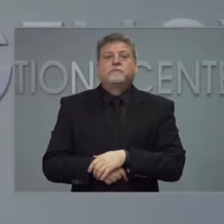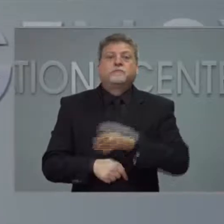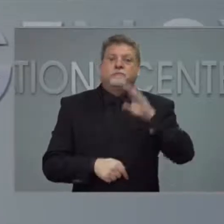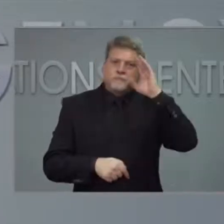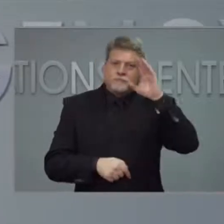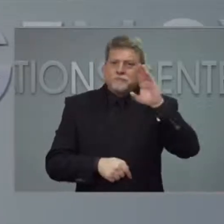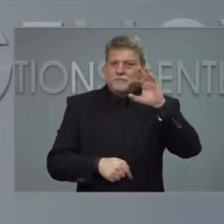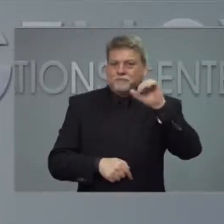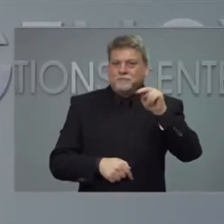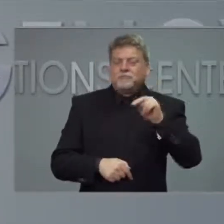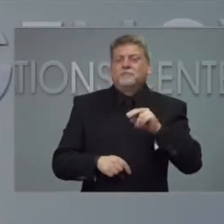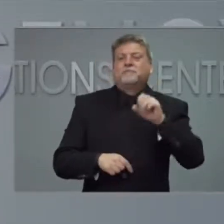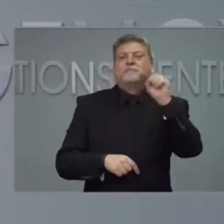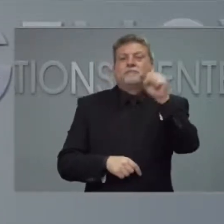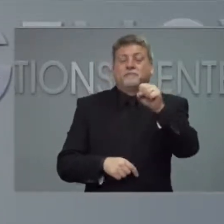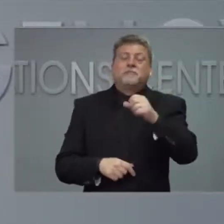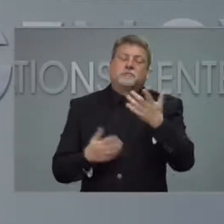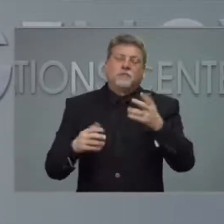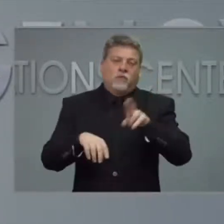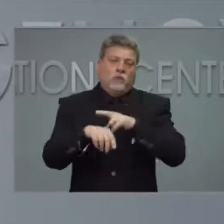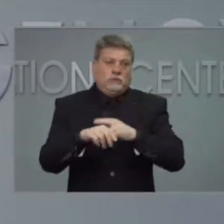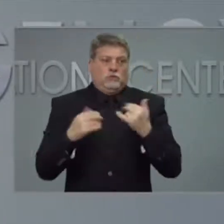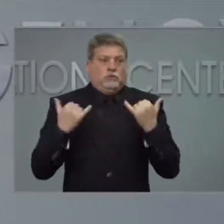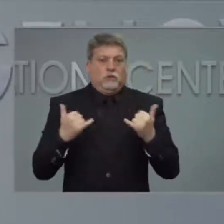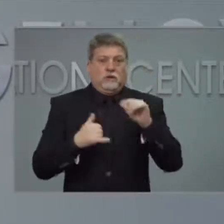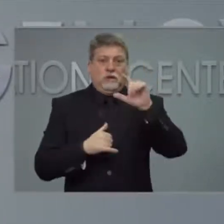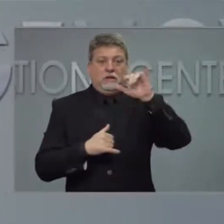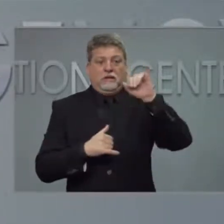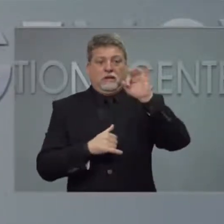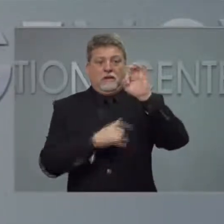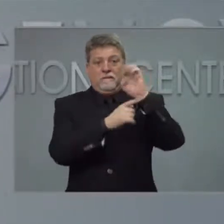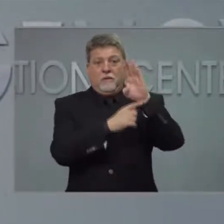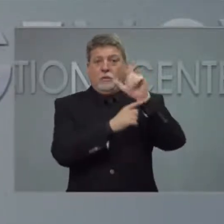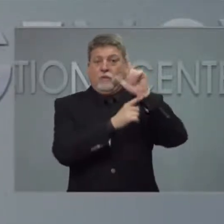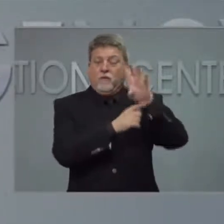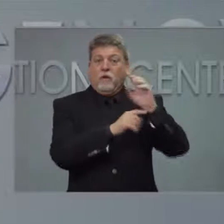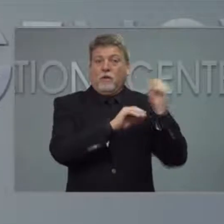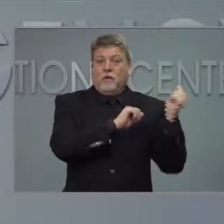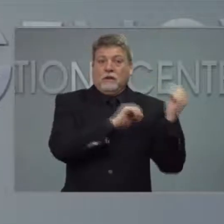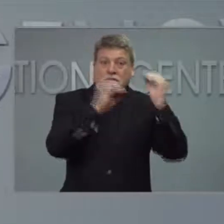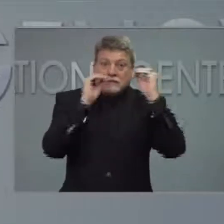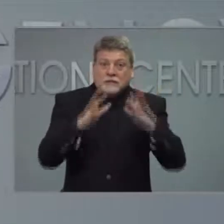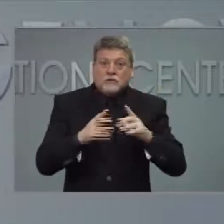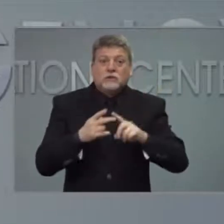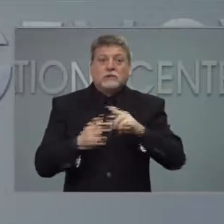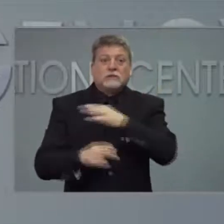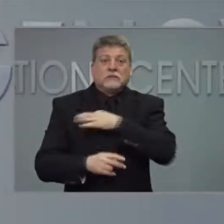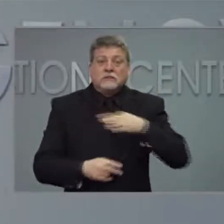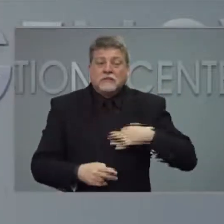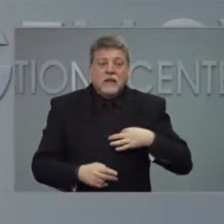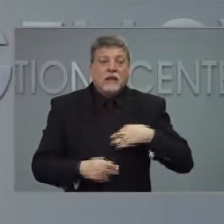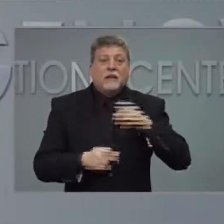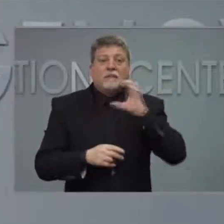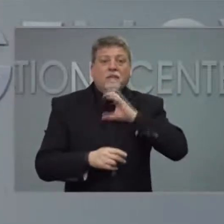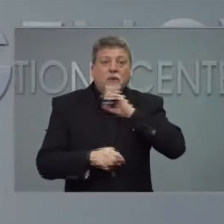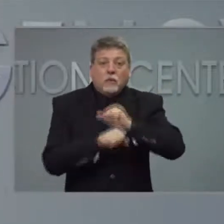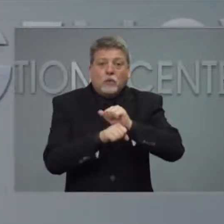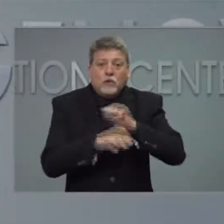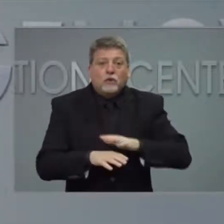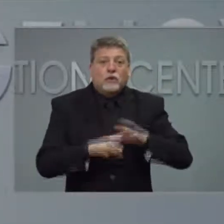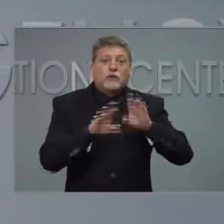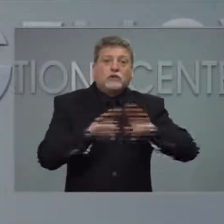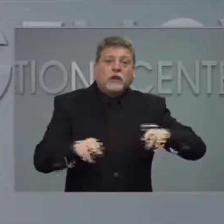Hi, Brian. So yes, starting today, our teacher and other school personnel, our bus drivers, our cafeteria workers, as well as our